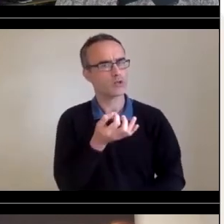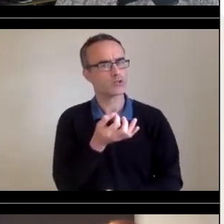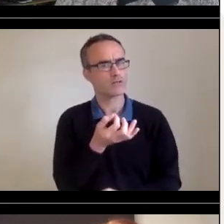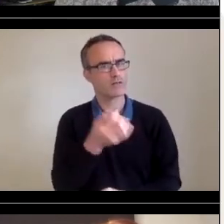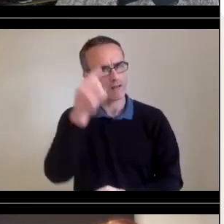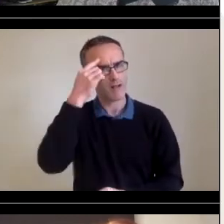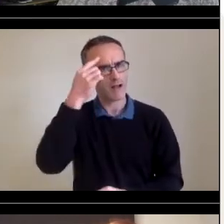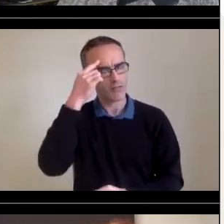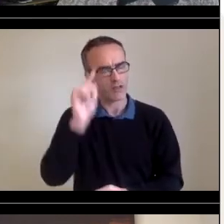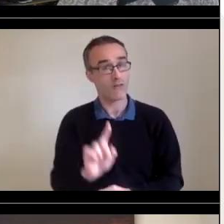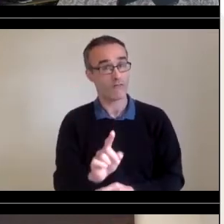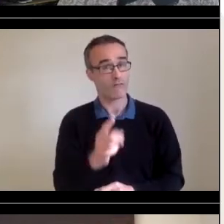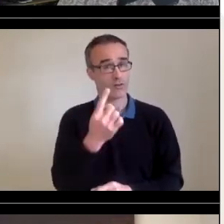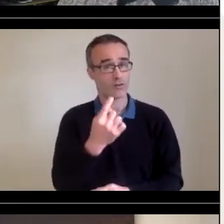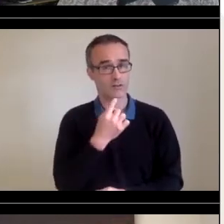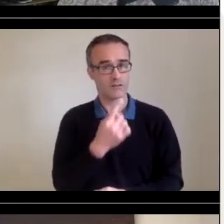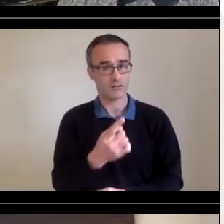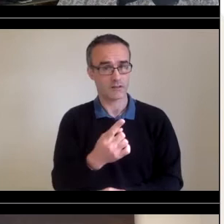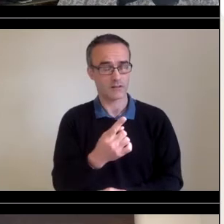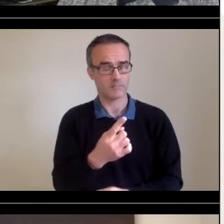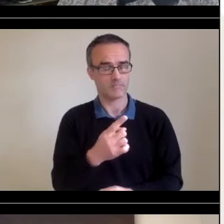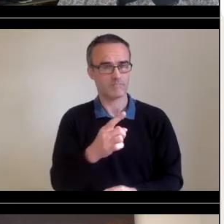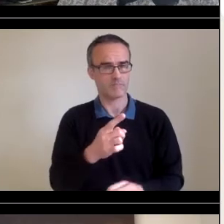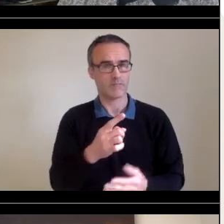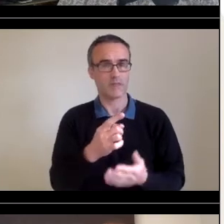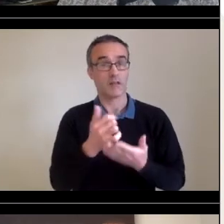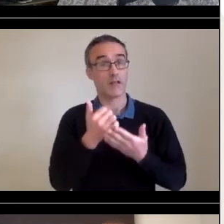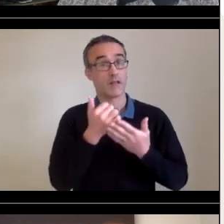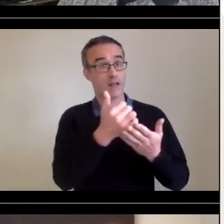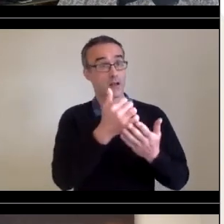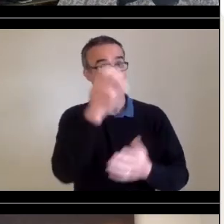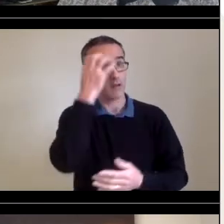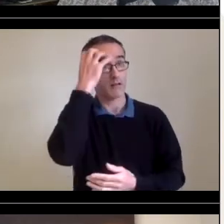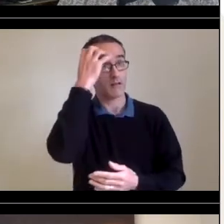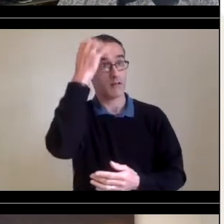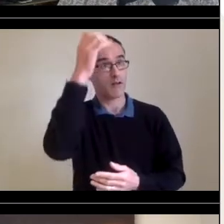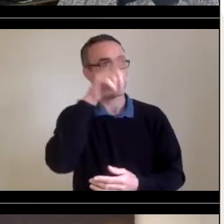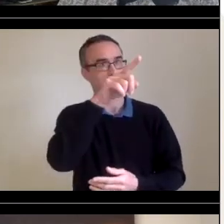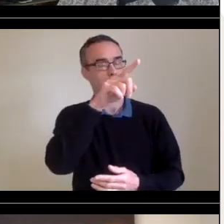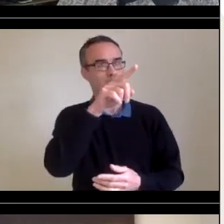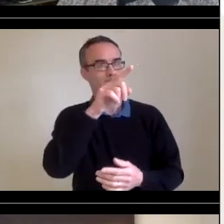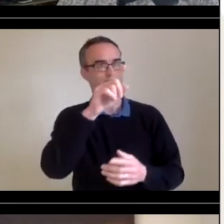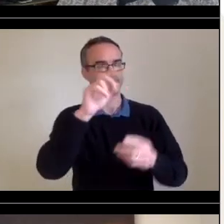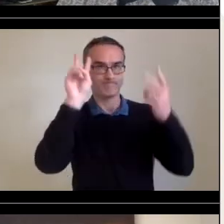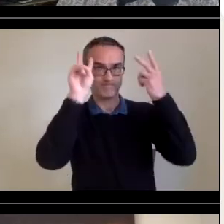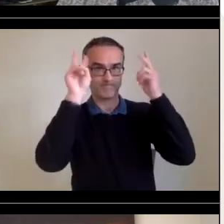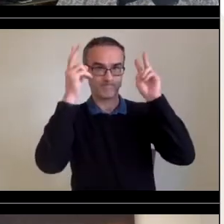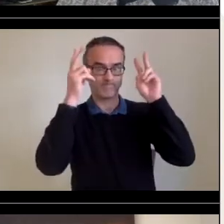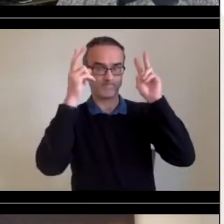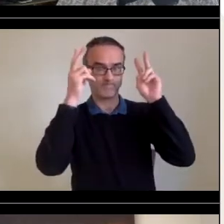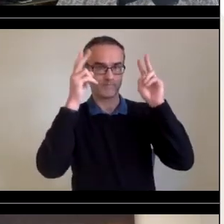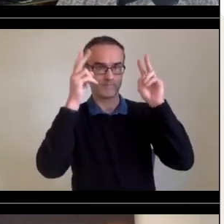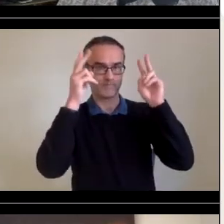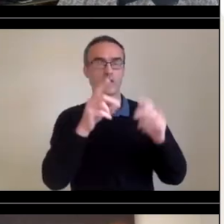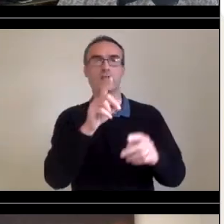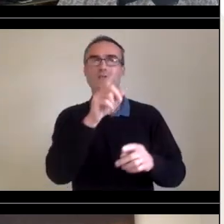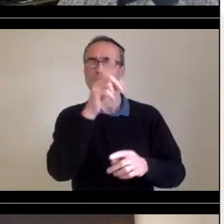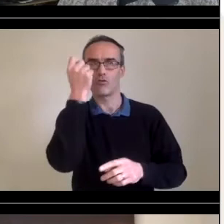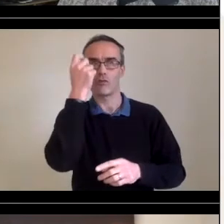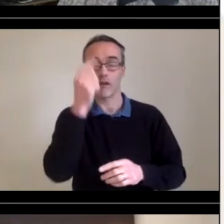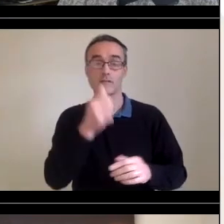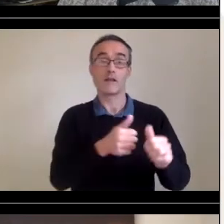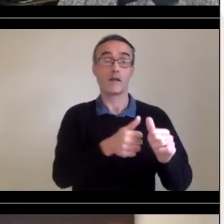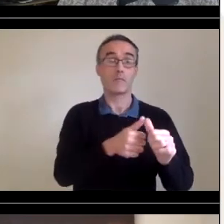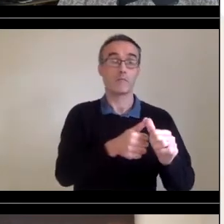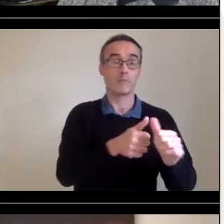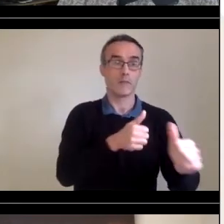to note really is helping governments who may be not in that mindset understand both the business and the ethical imperative for